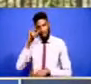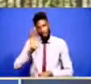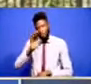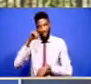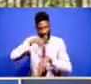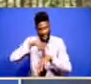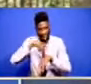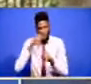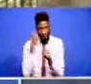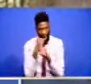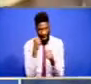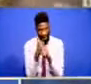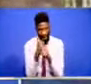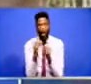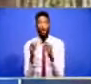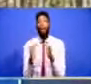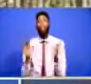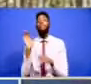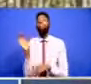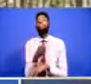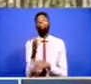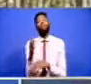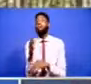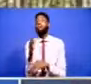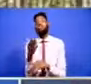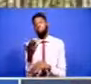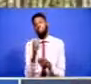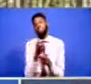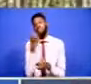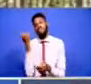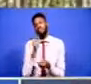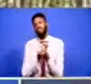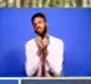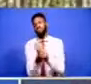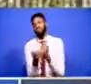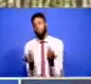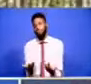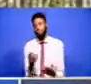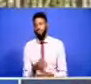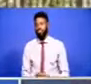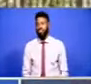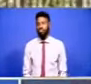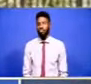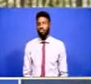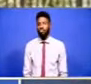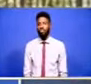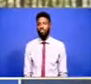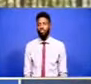operation time. Reporting for Channel One News from Mombasa County, I'm Michael Mundiga.